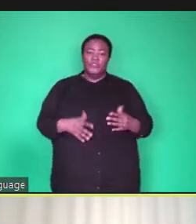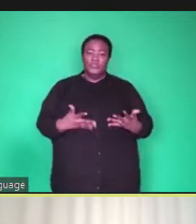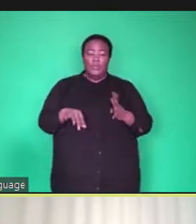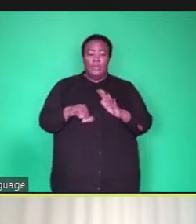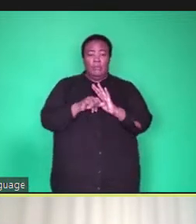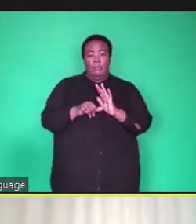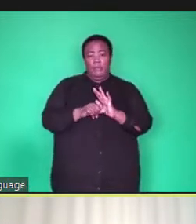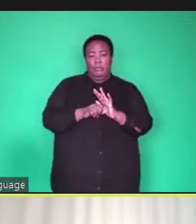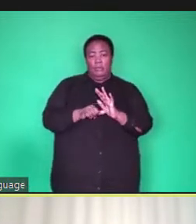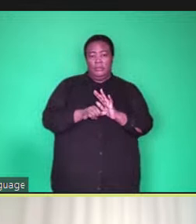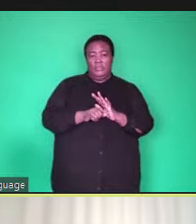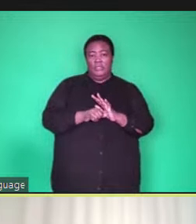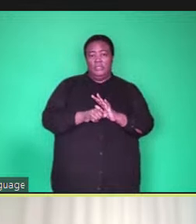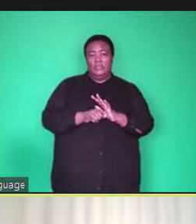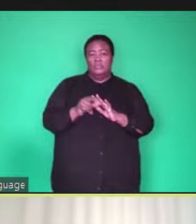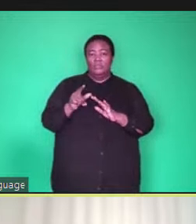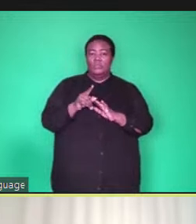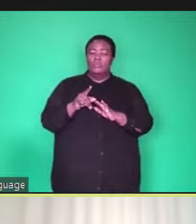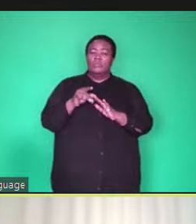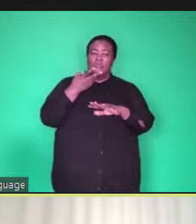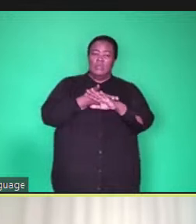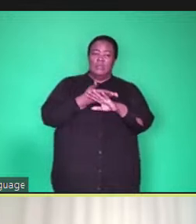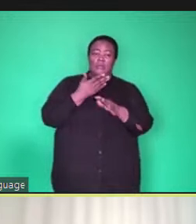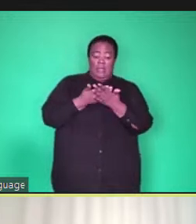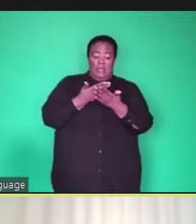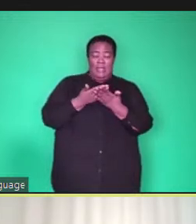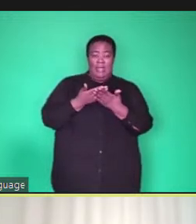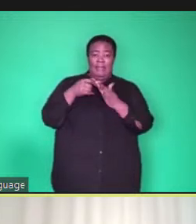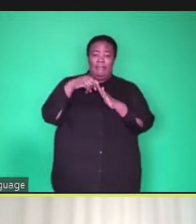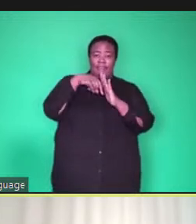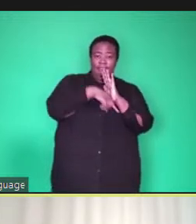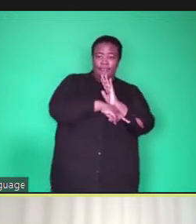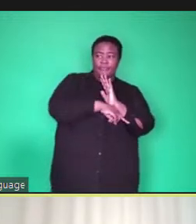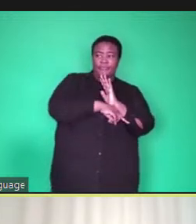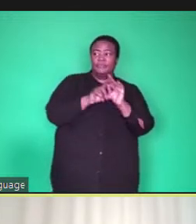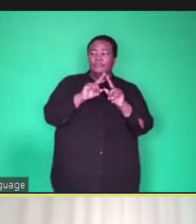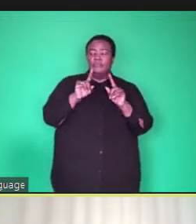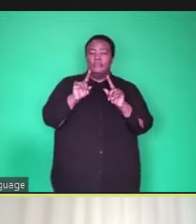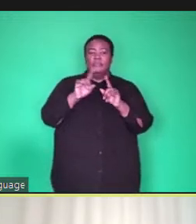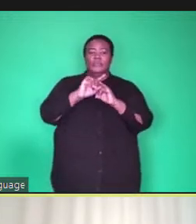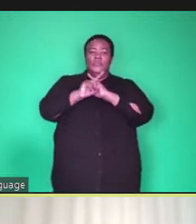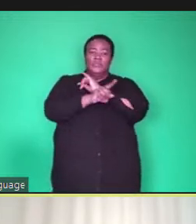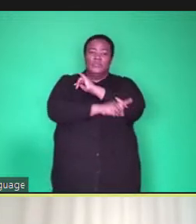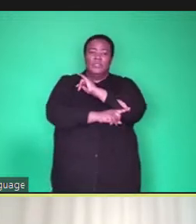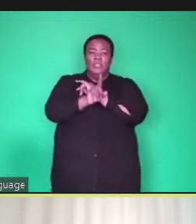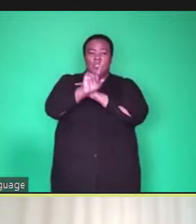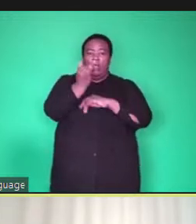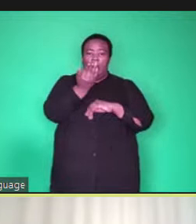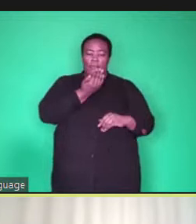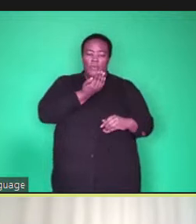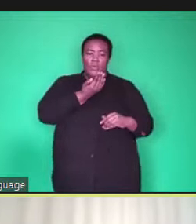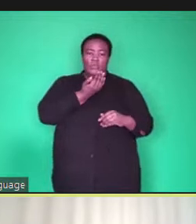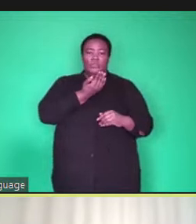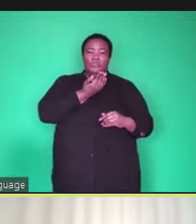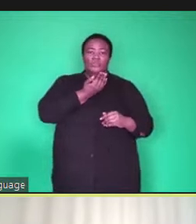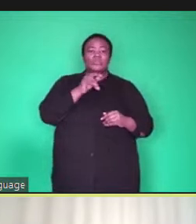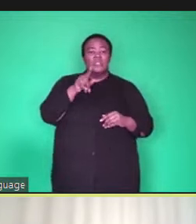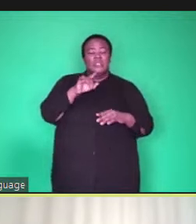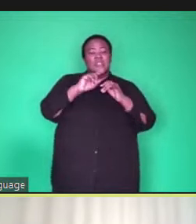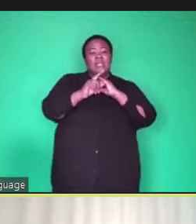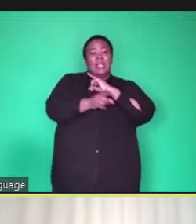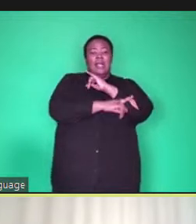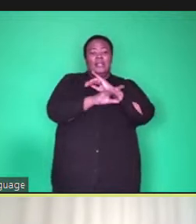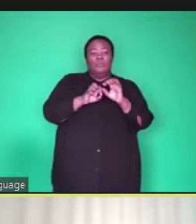think, to go more deeply into this. And lastly, just another punt for NIDS. It would be a lost opportunity if it's